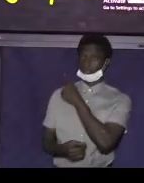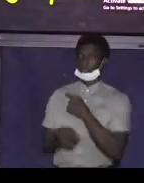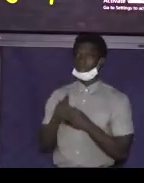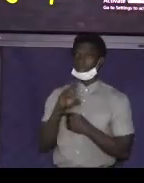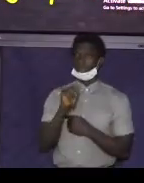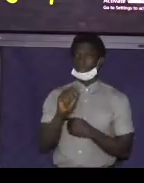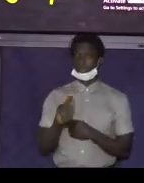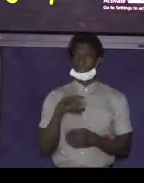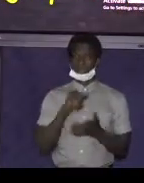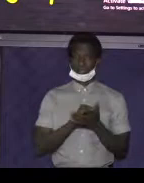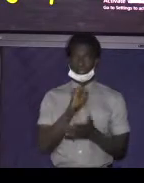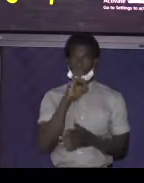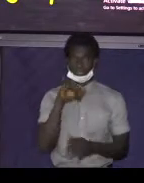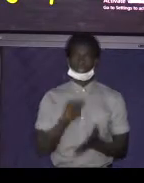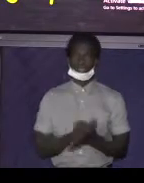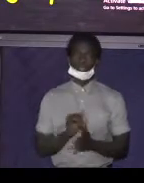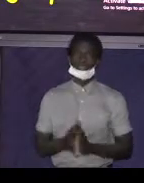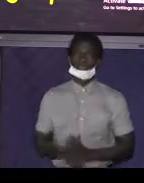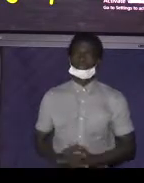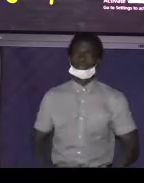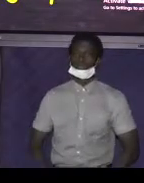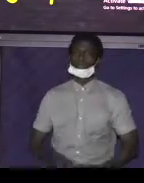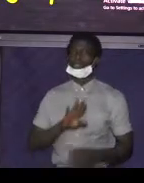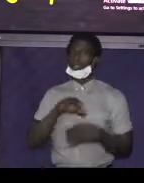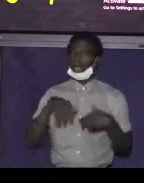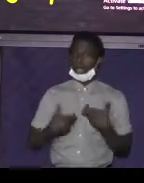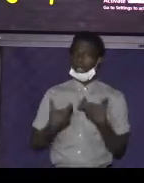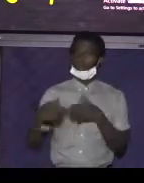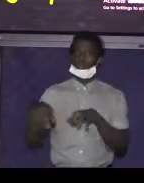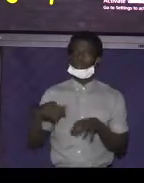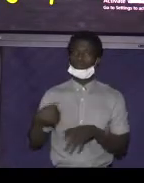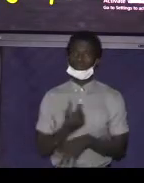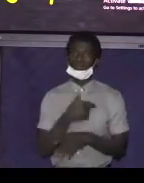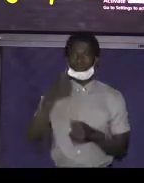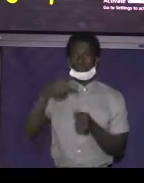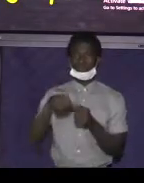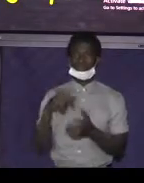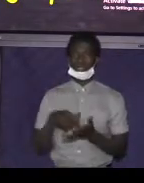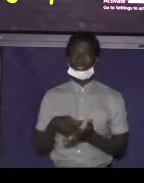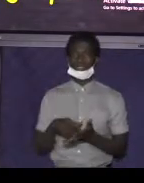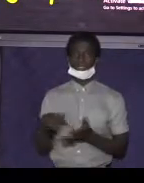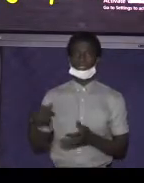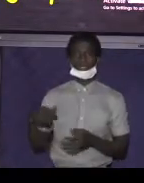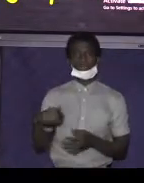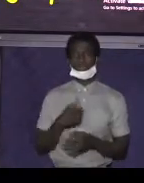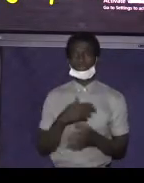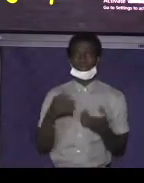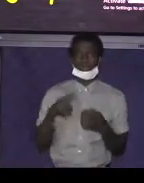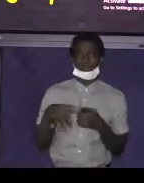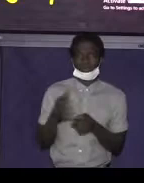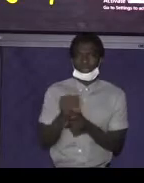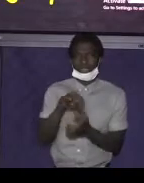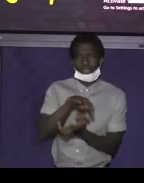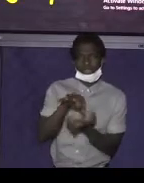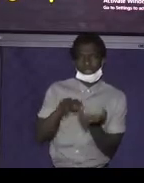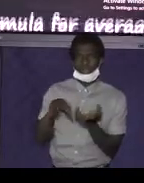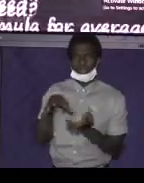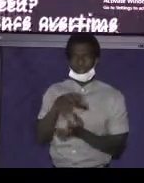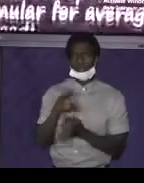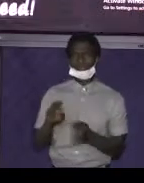D-A-T, that is that. Okay, so how do we remember this? Because you're bound to get confused. Well,